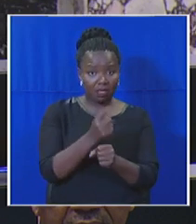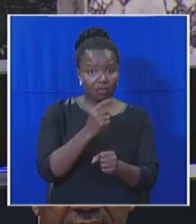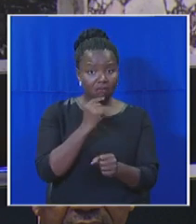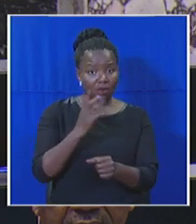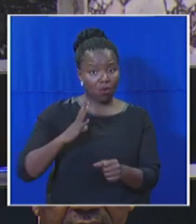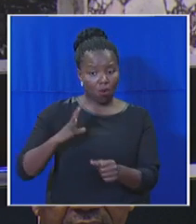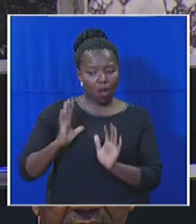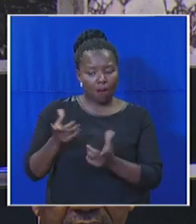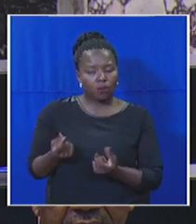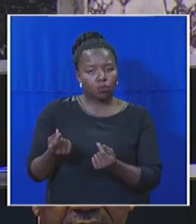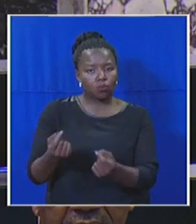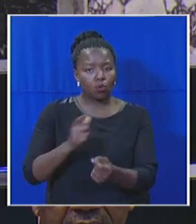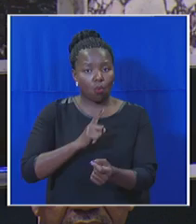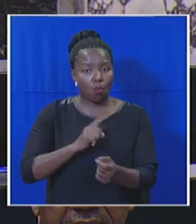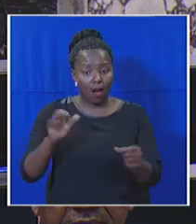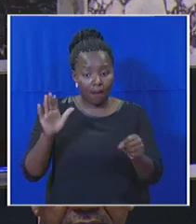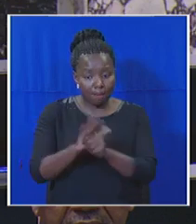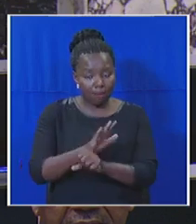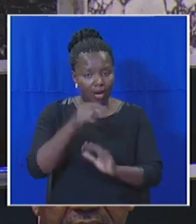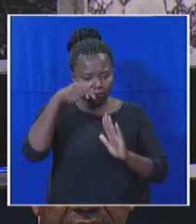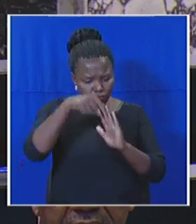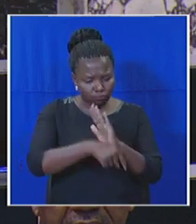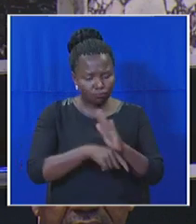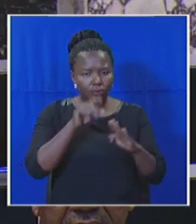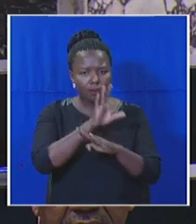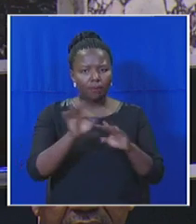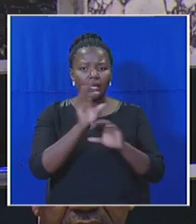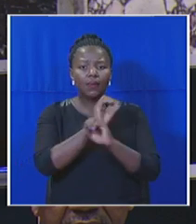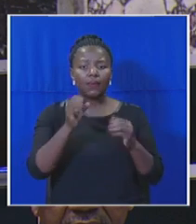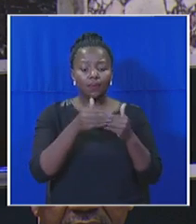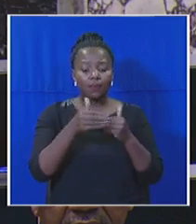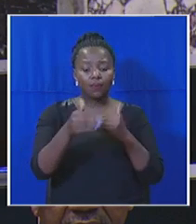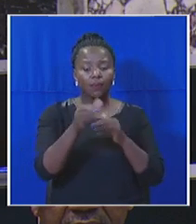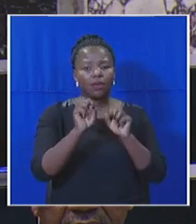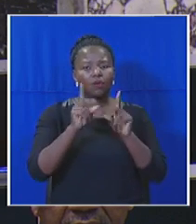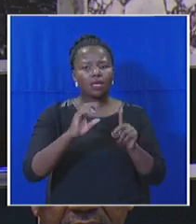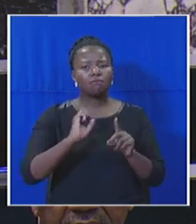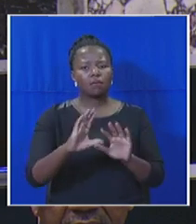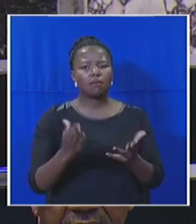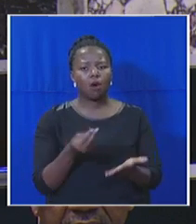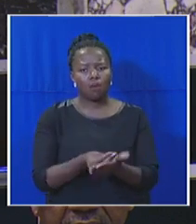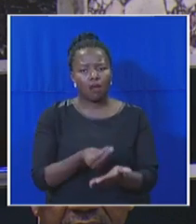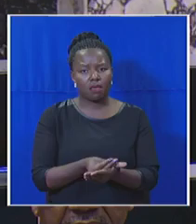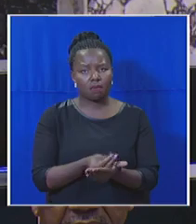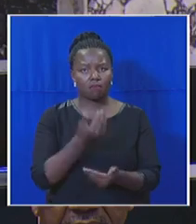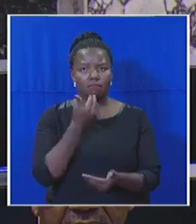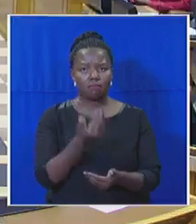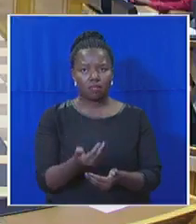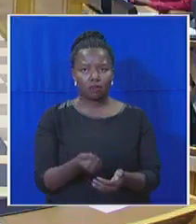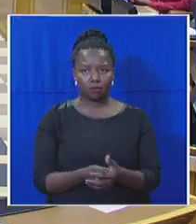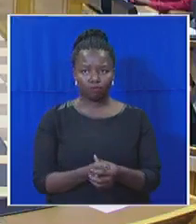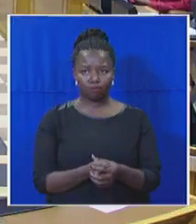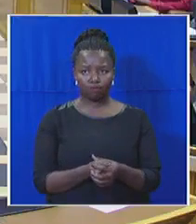in the absence of concrete plans of how education is going to be funded freely. Thank you, Madam Speaker. Honorable the President.